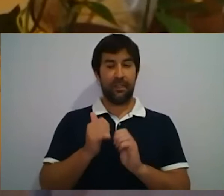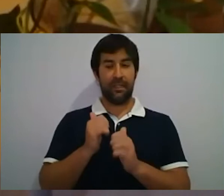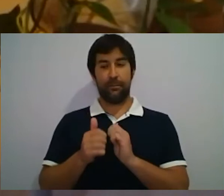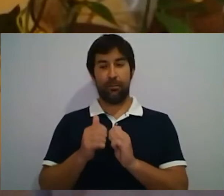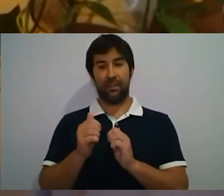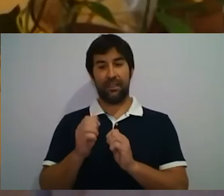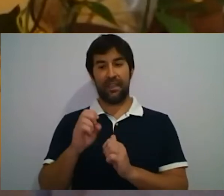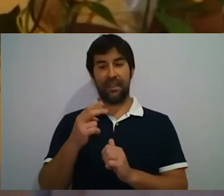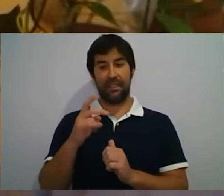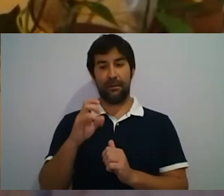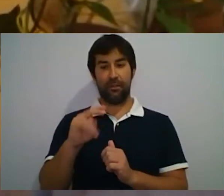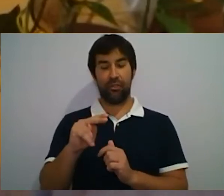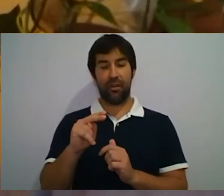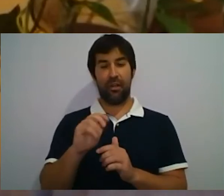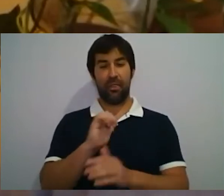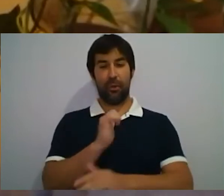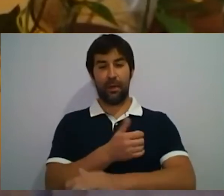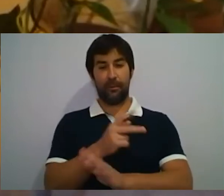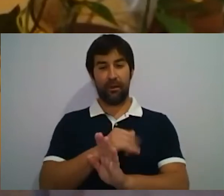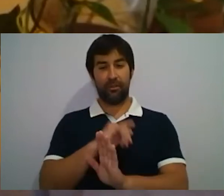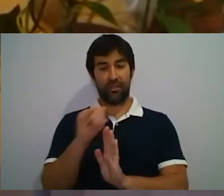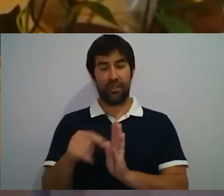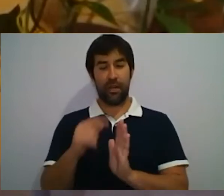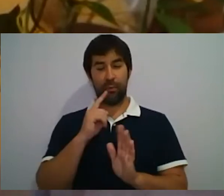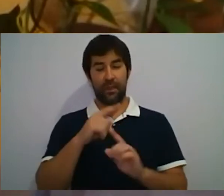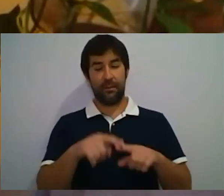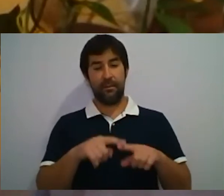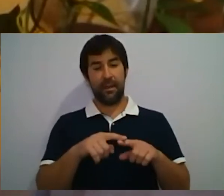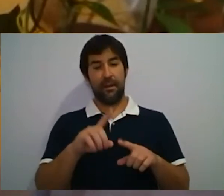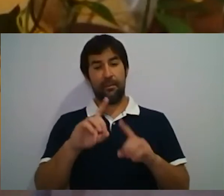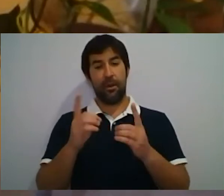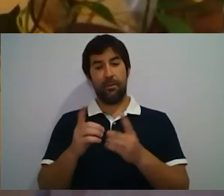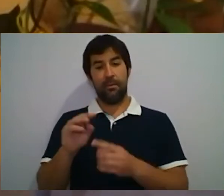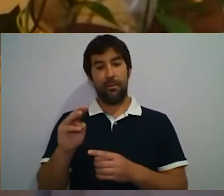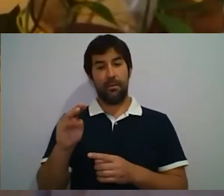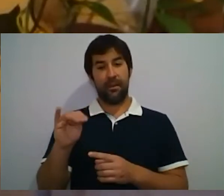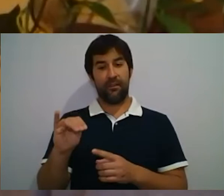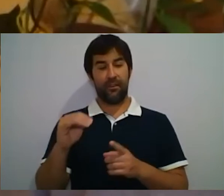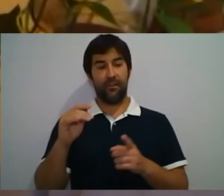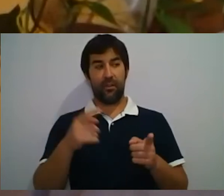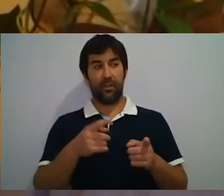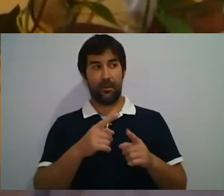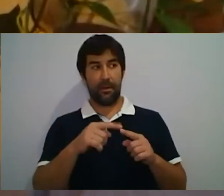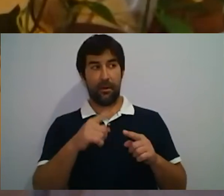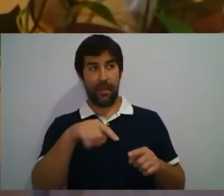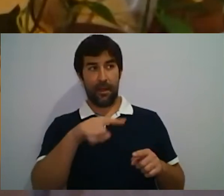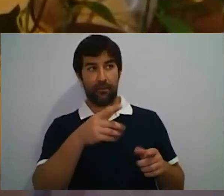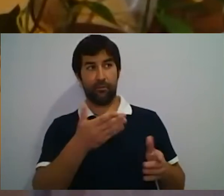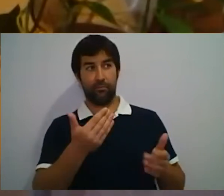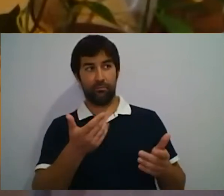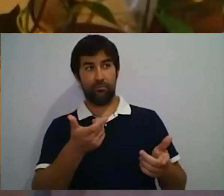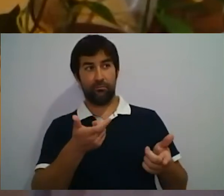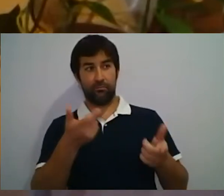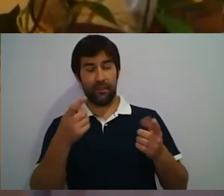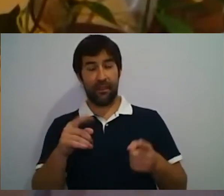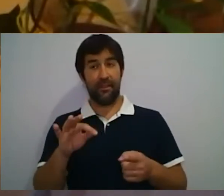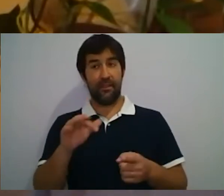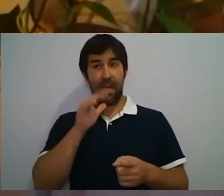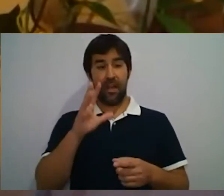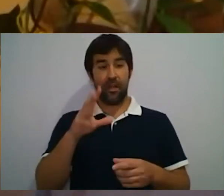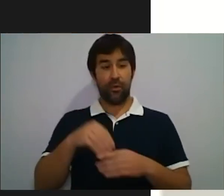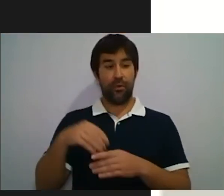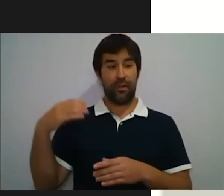also available through federal aid. So CMAQ is a congestion mitigation and air quality program.